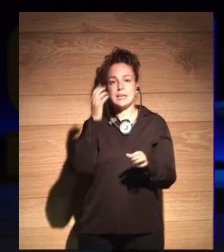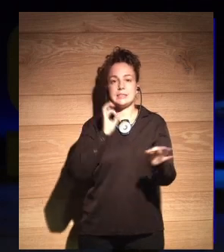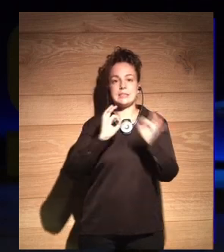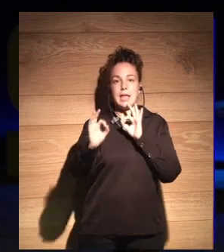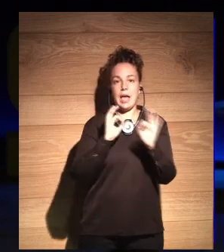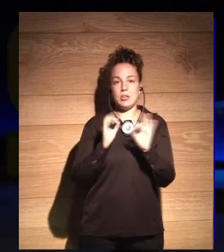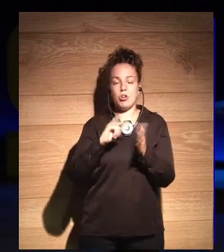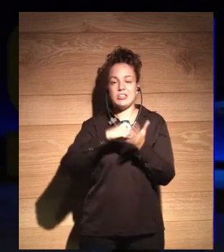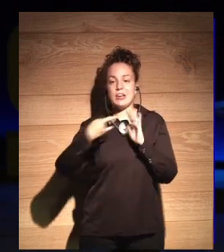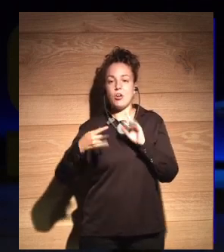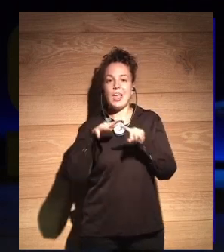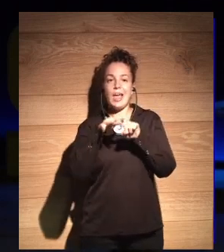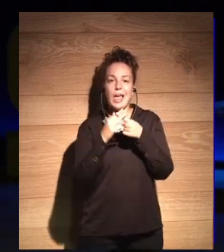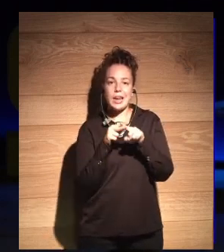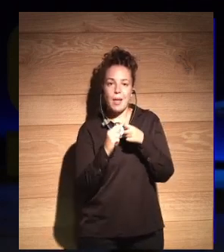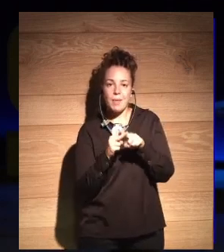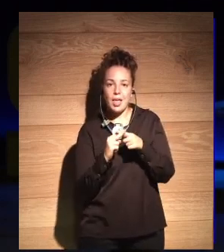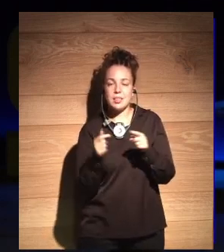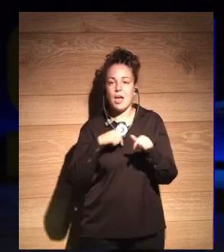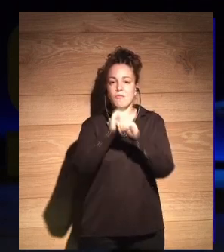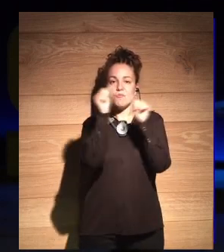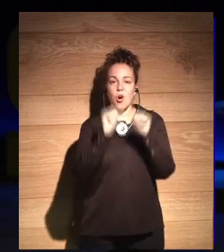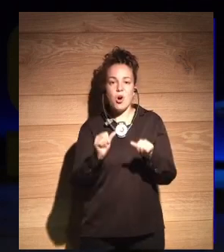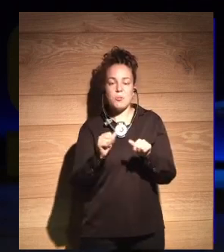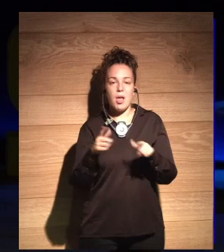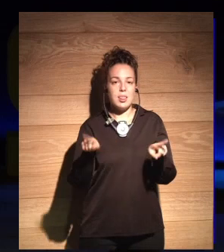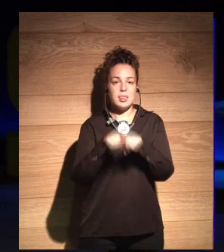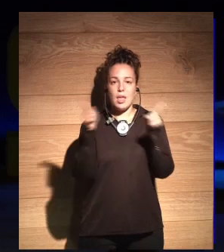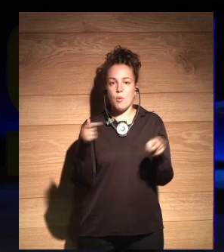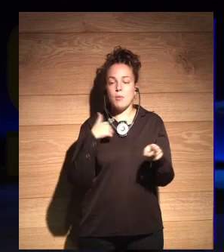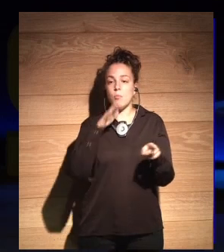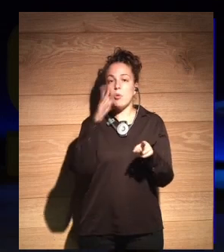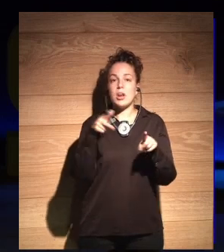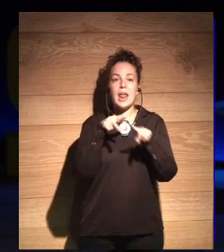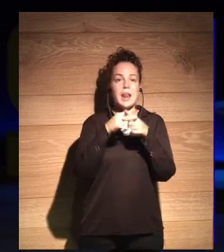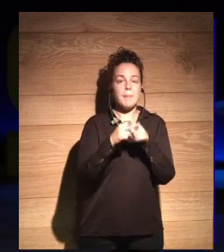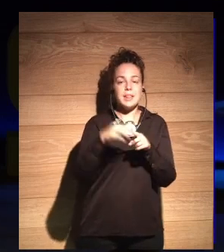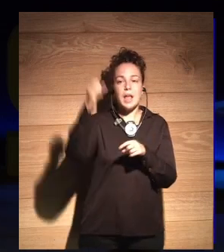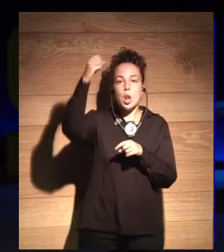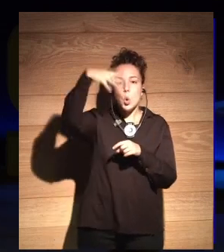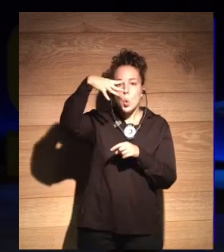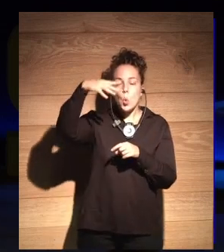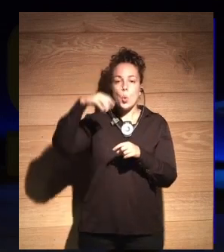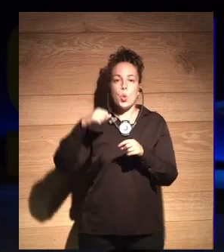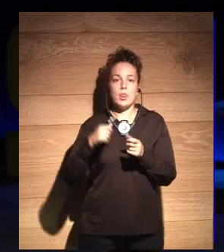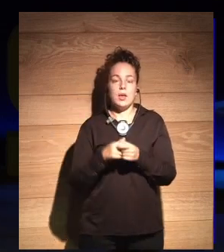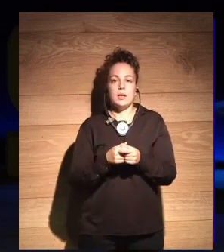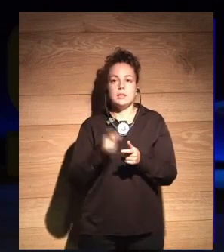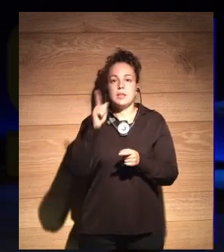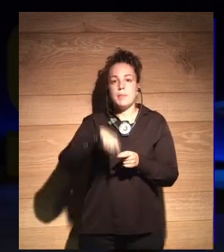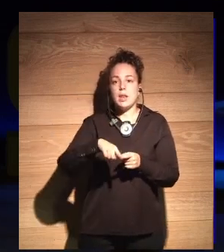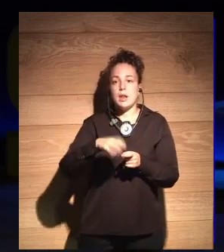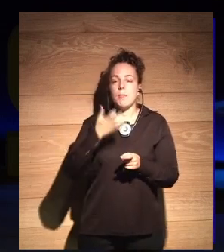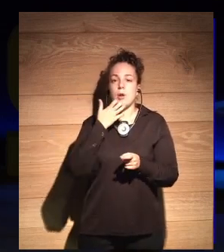whatever form you want to have it, is to me another tool, just like lighting and audio and sound. It never trumps anything else. But